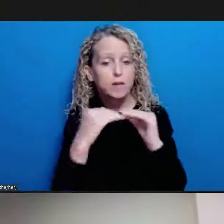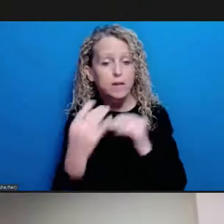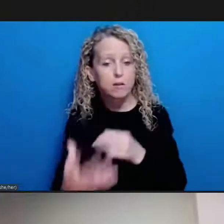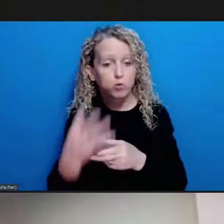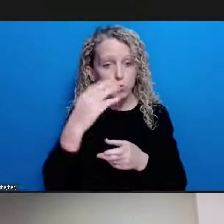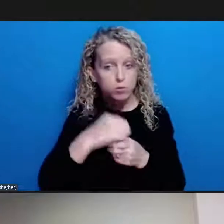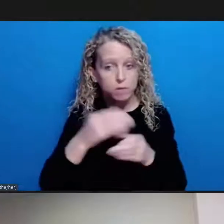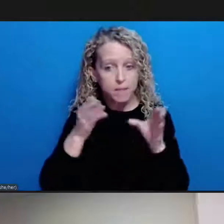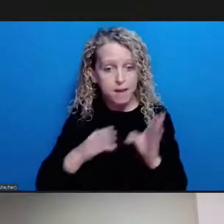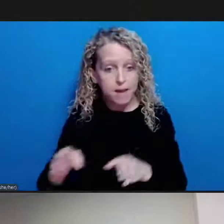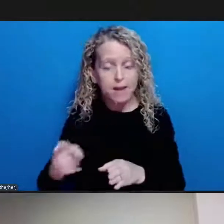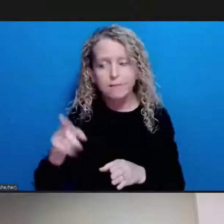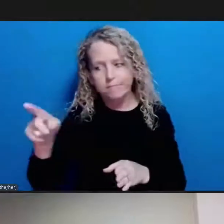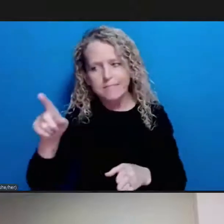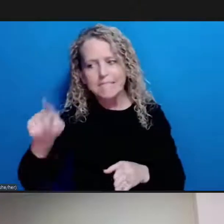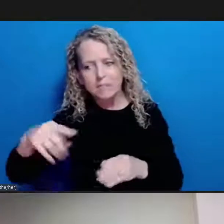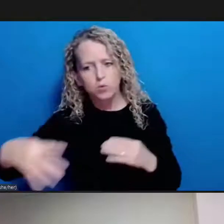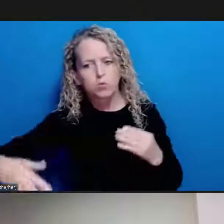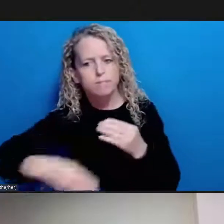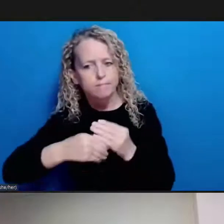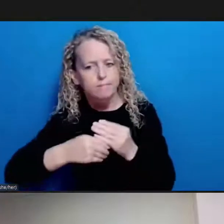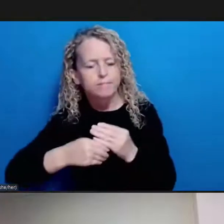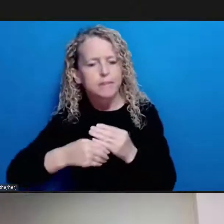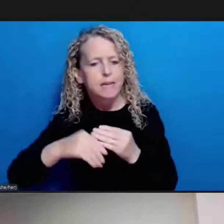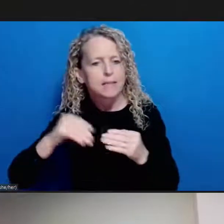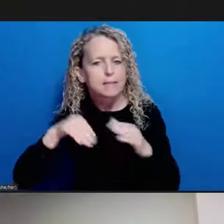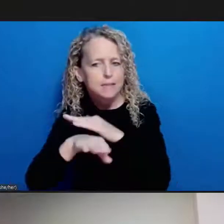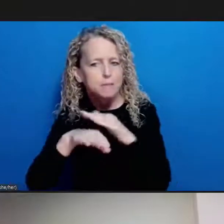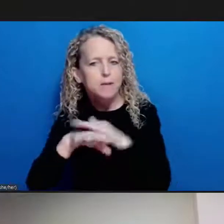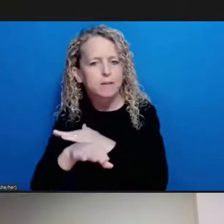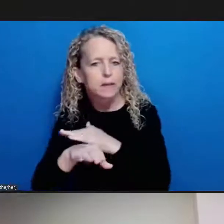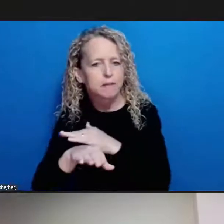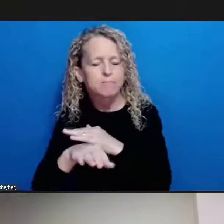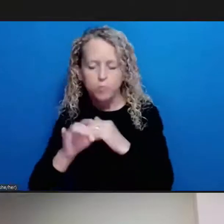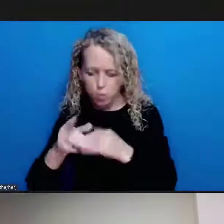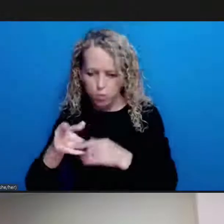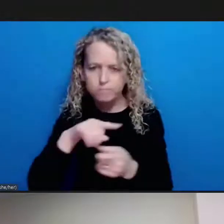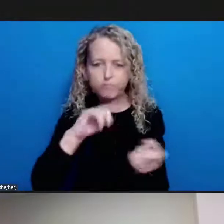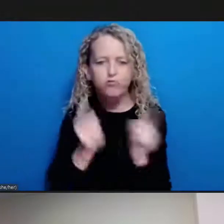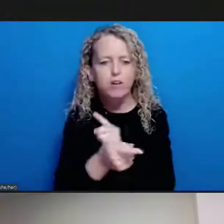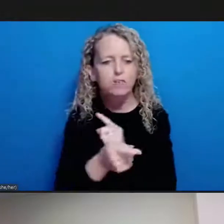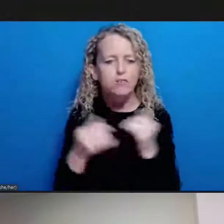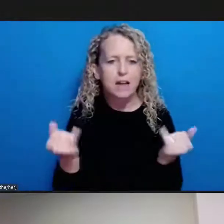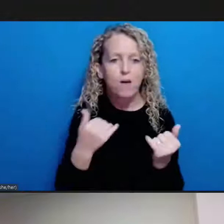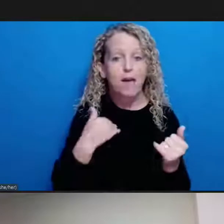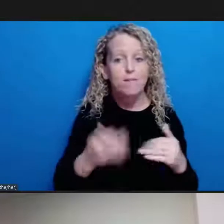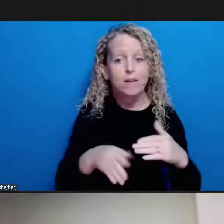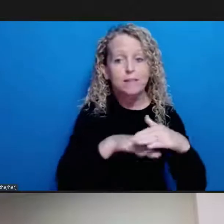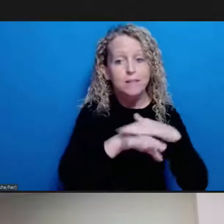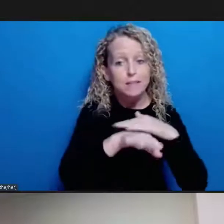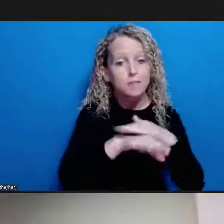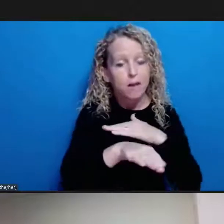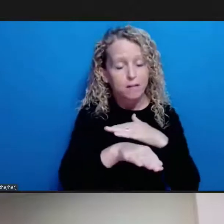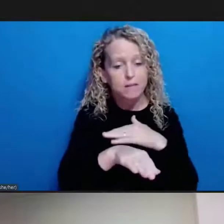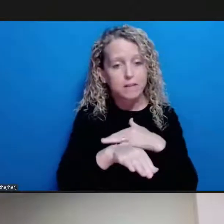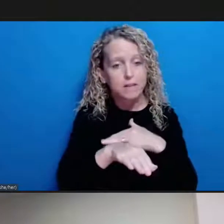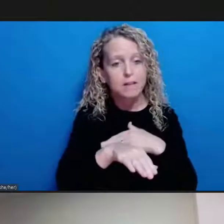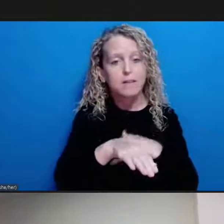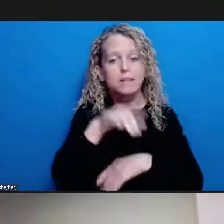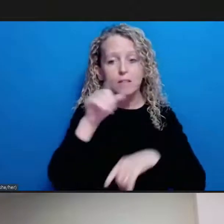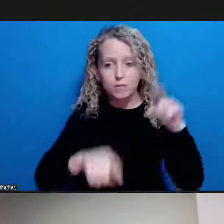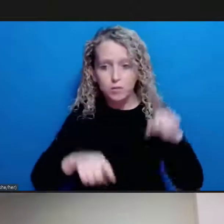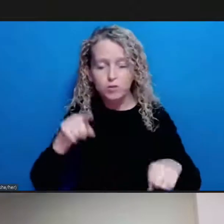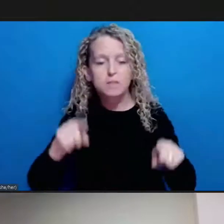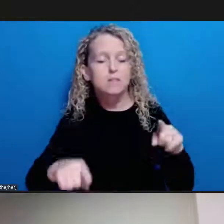need to include accessibility. And we changed it, and we now have accessibility as part of that diversity, equity,